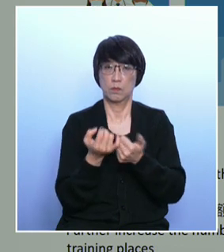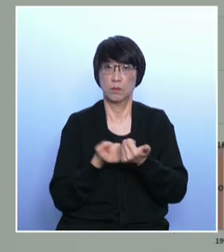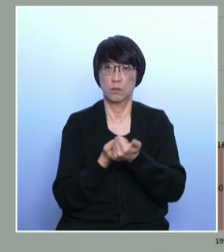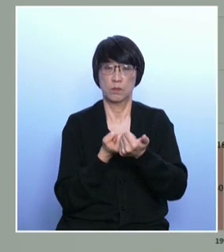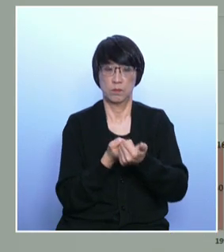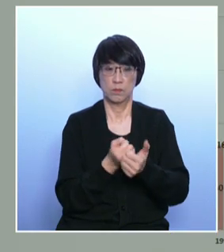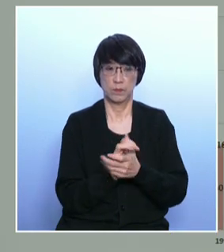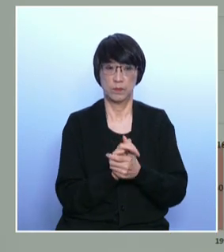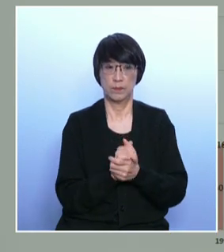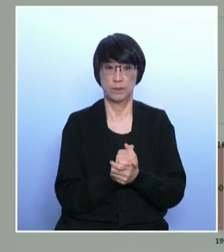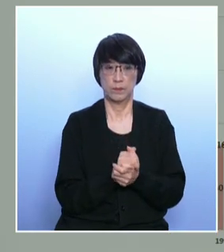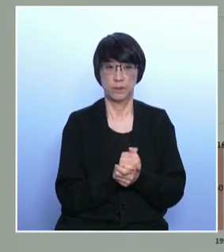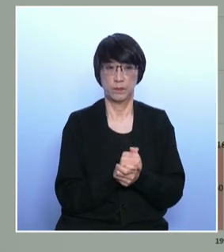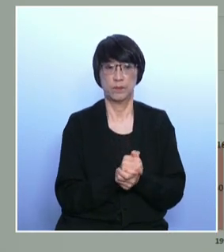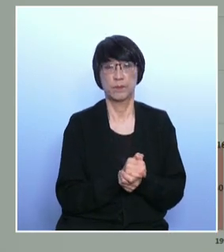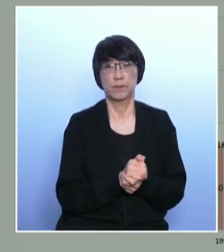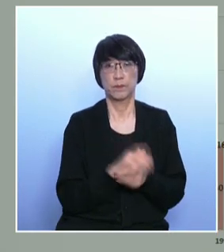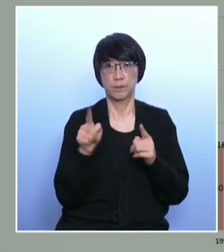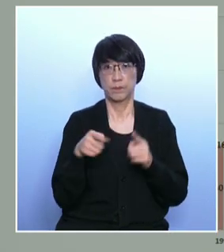space for medical students.